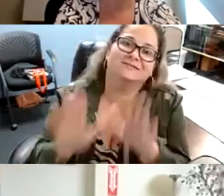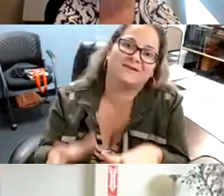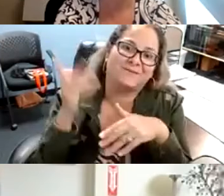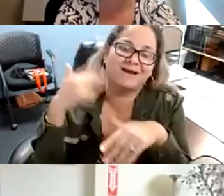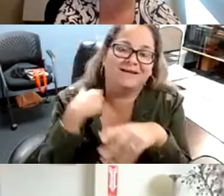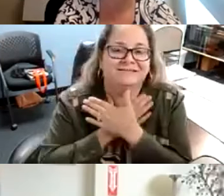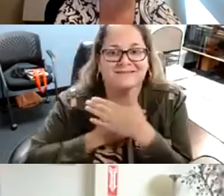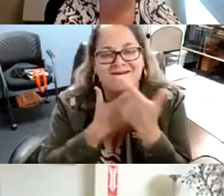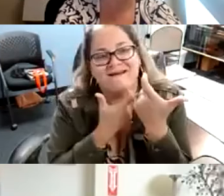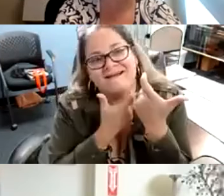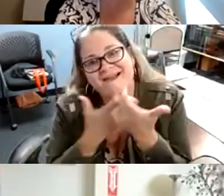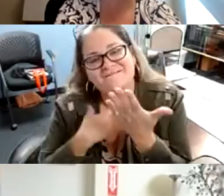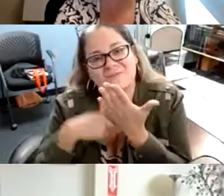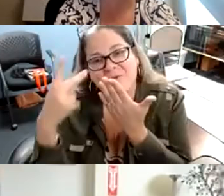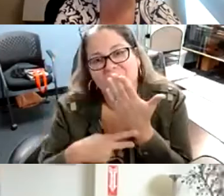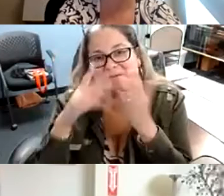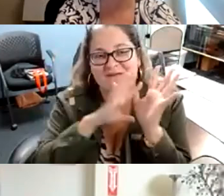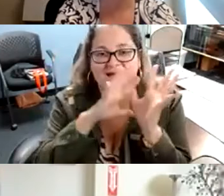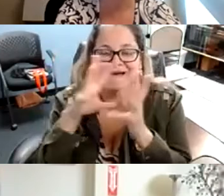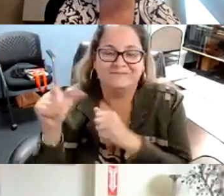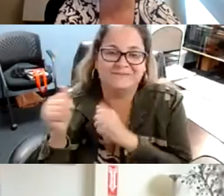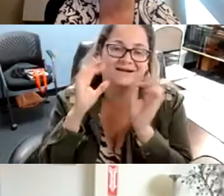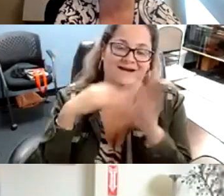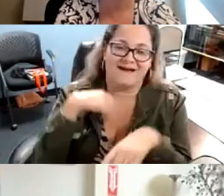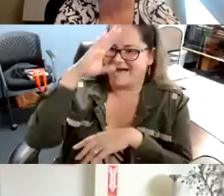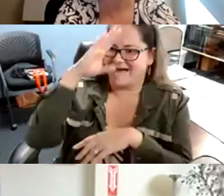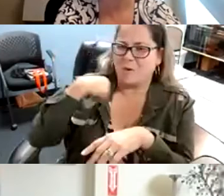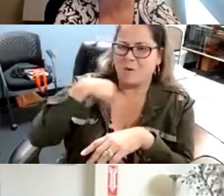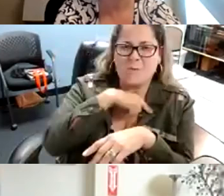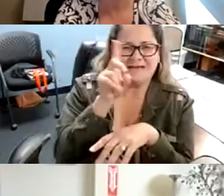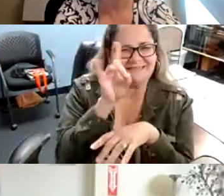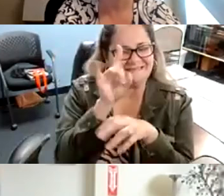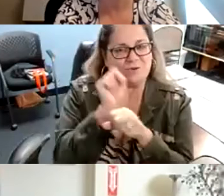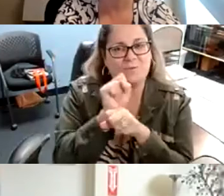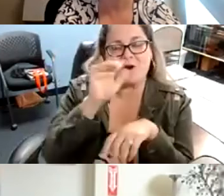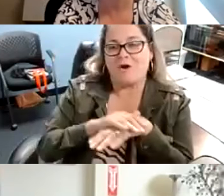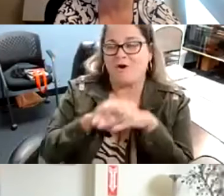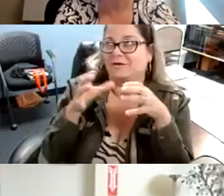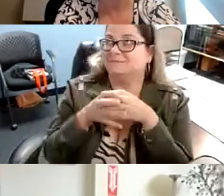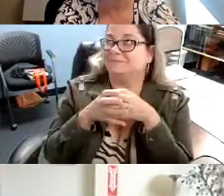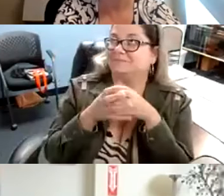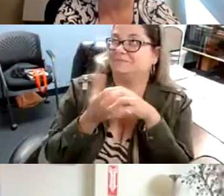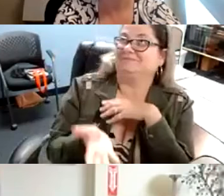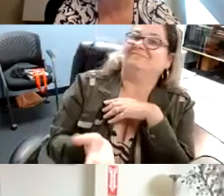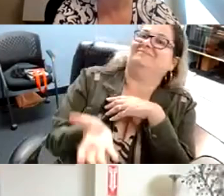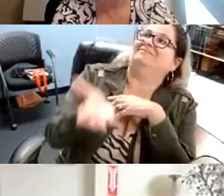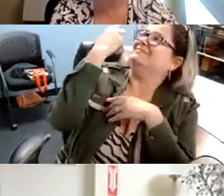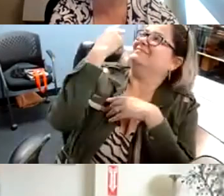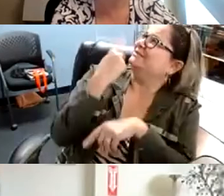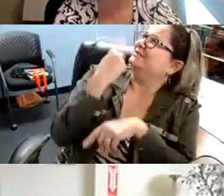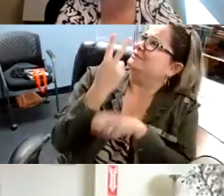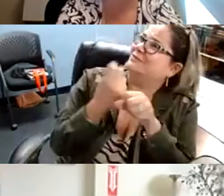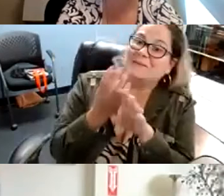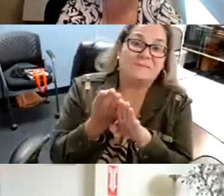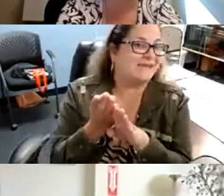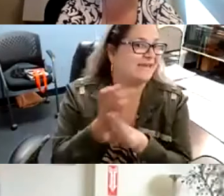here. And this has just been such a wonderful presentation. I've been completely engulfed in this data and all the presentations. It's